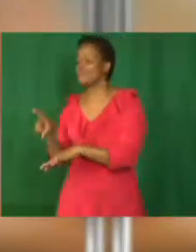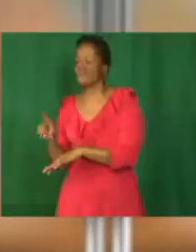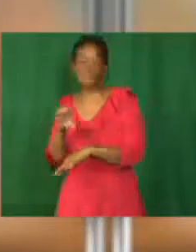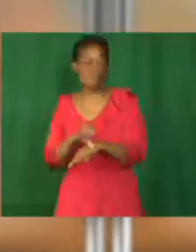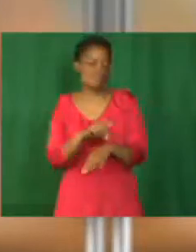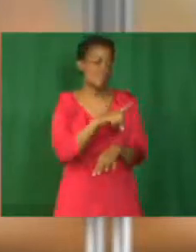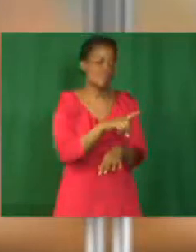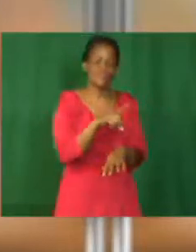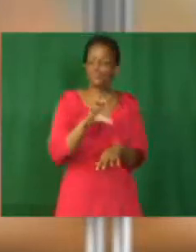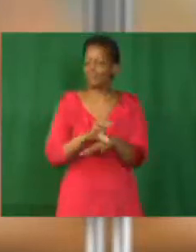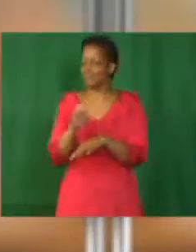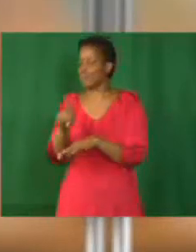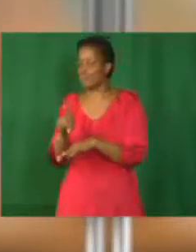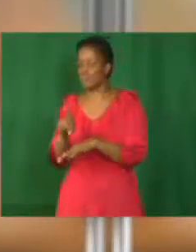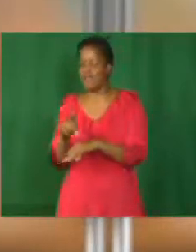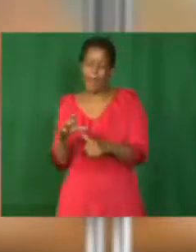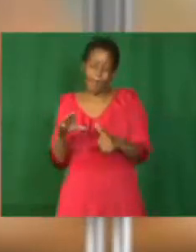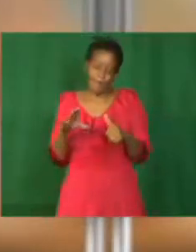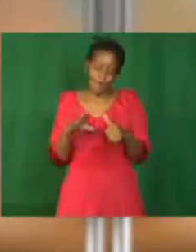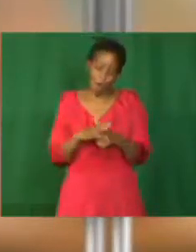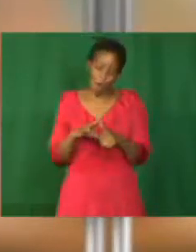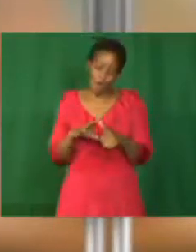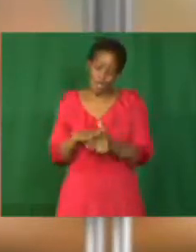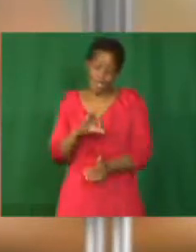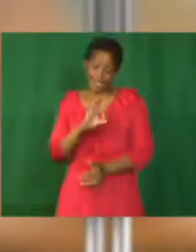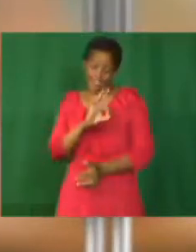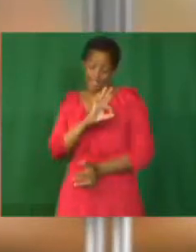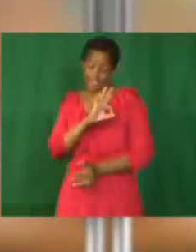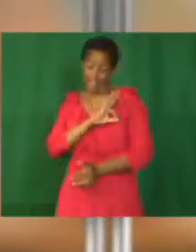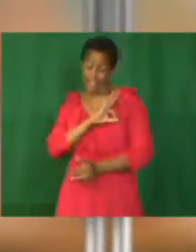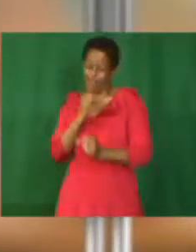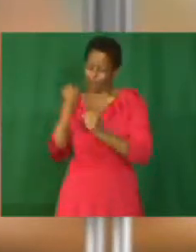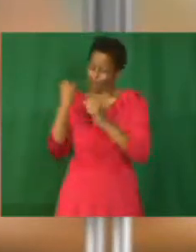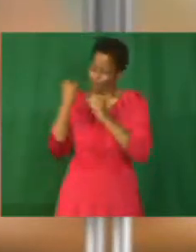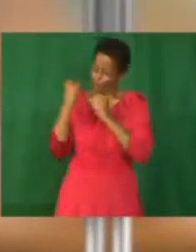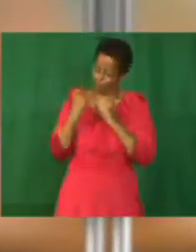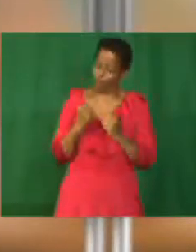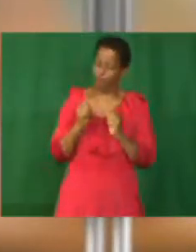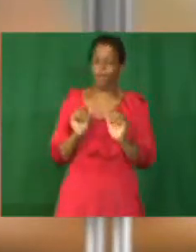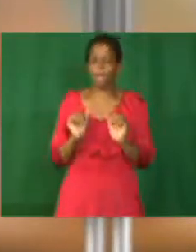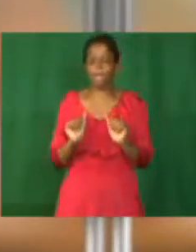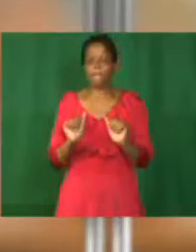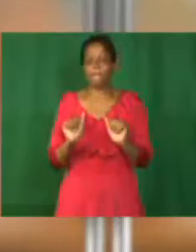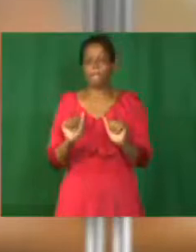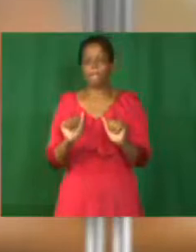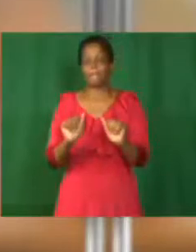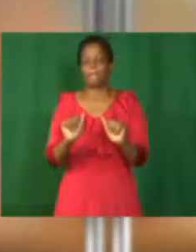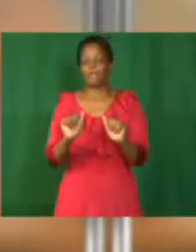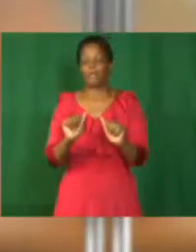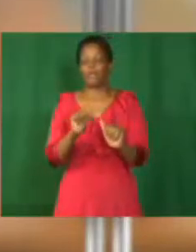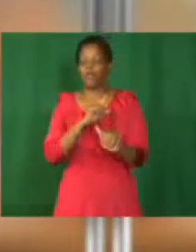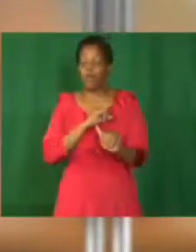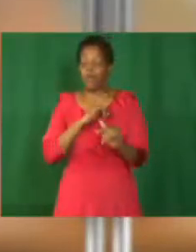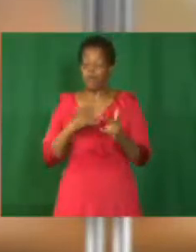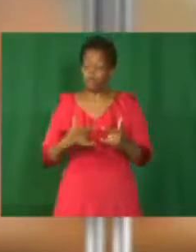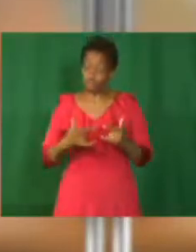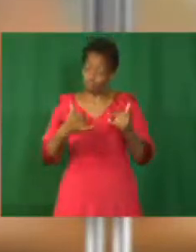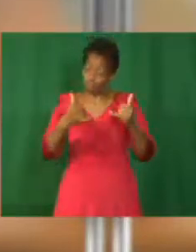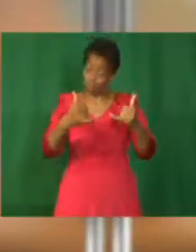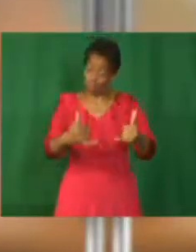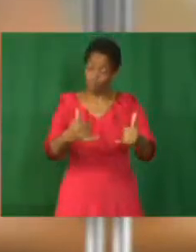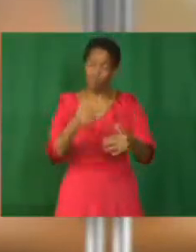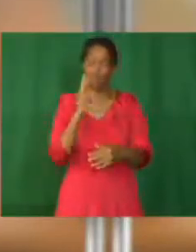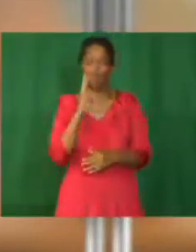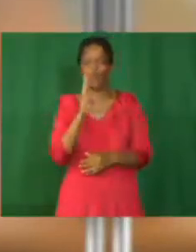need to be grounded in your faith so that you may be rewarded, because you would know everything